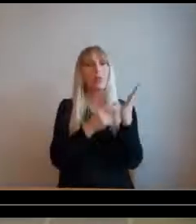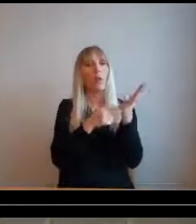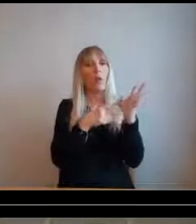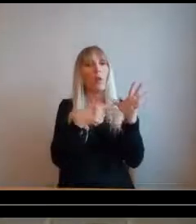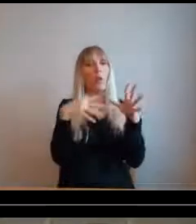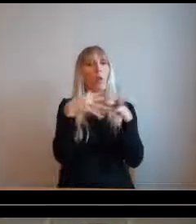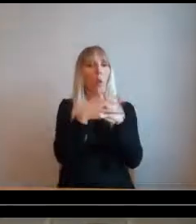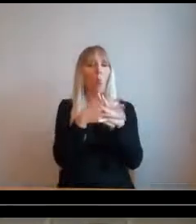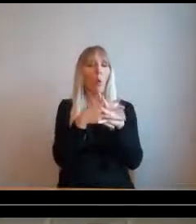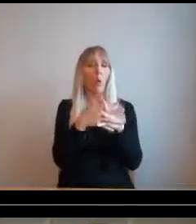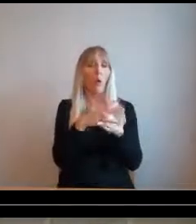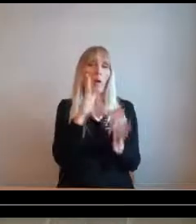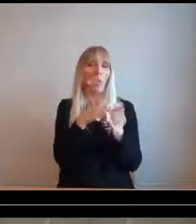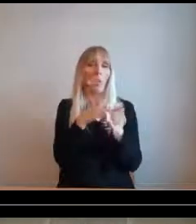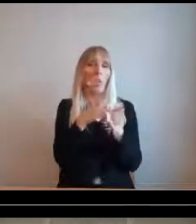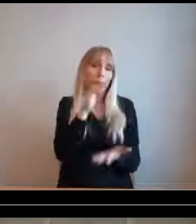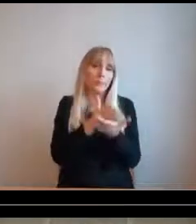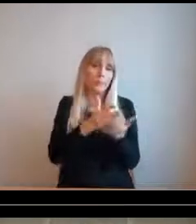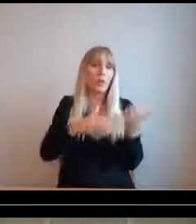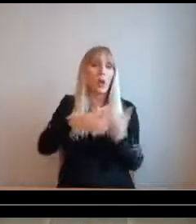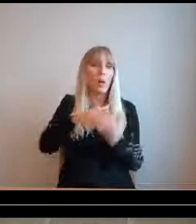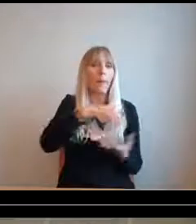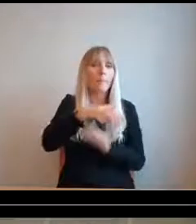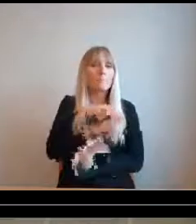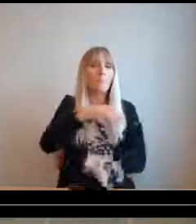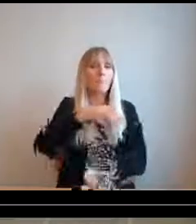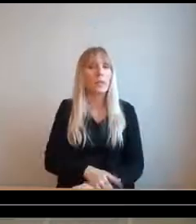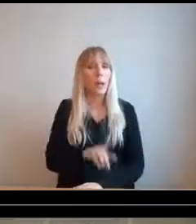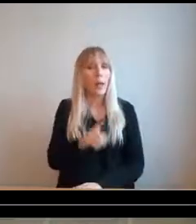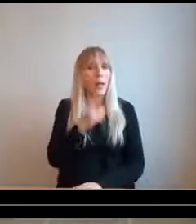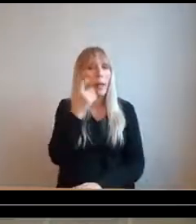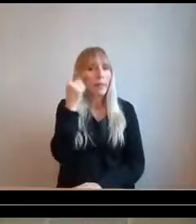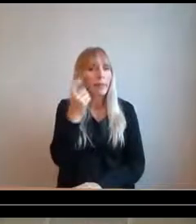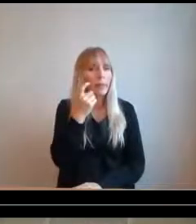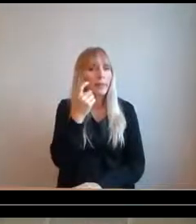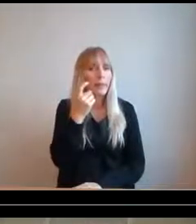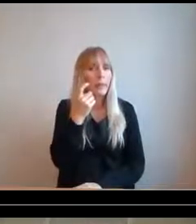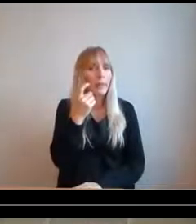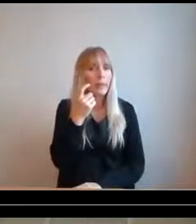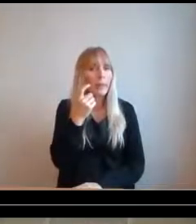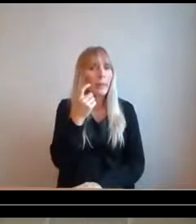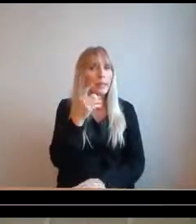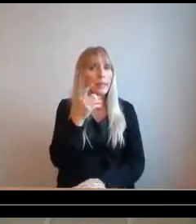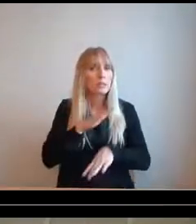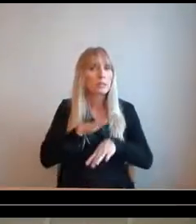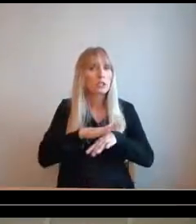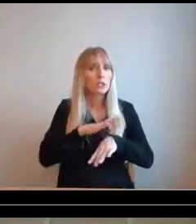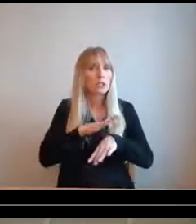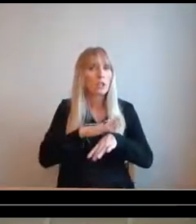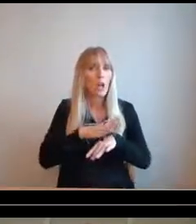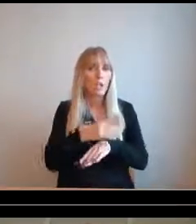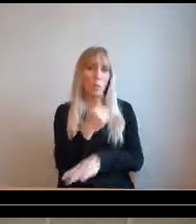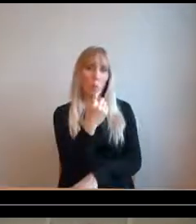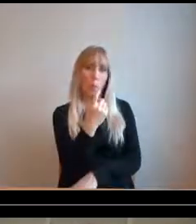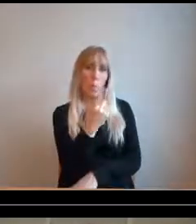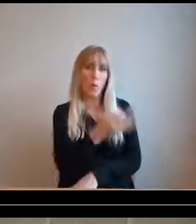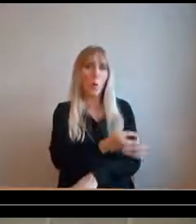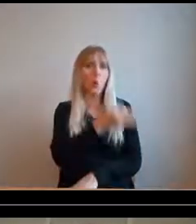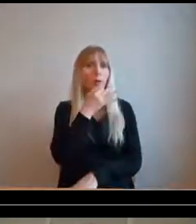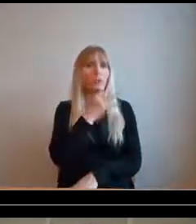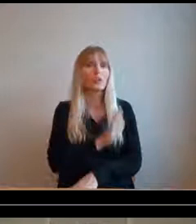a very complex area. So I think we've got a time just about for one more